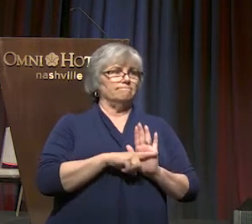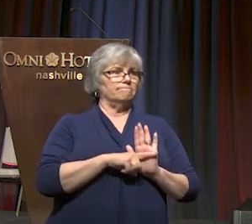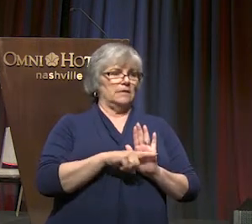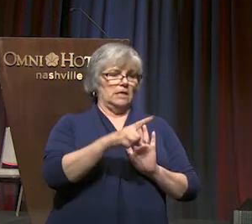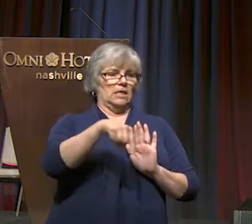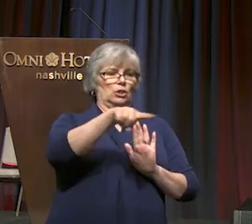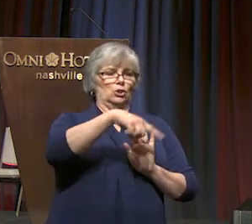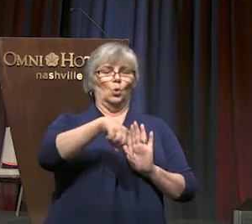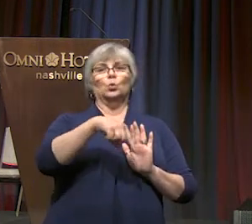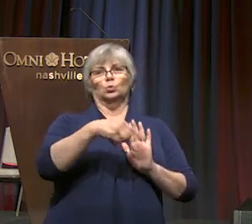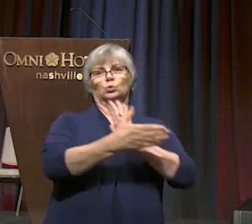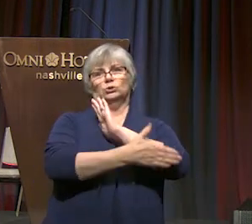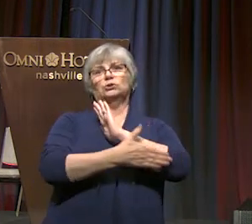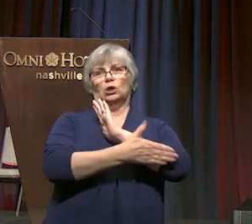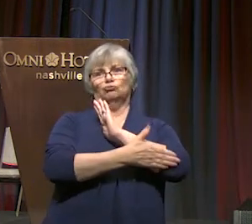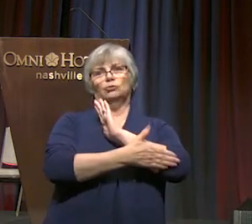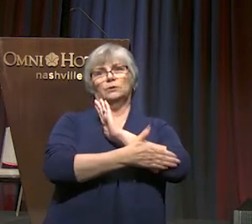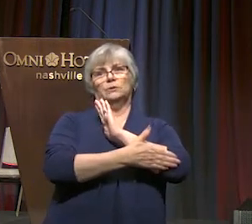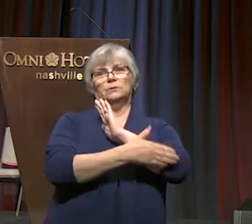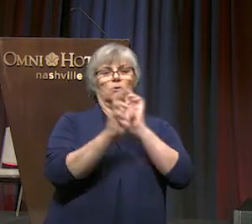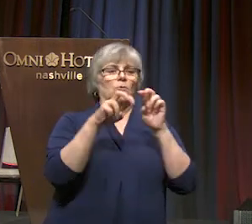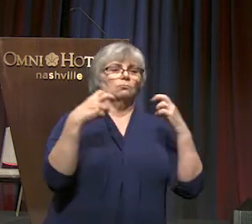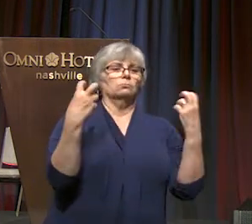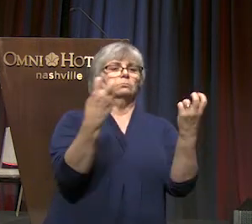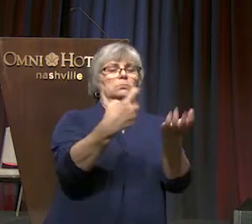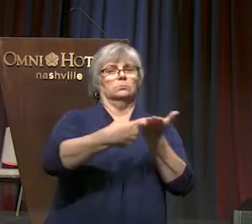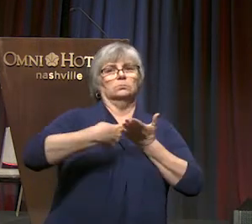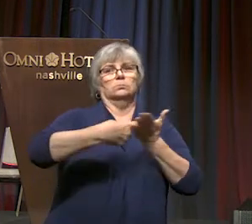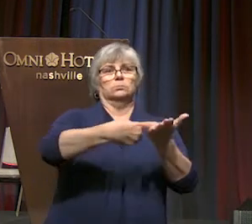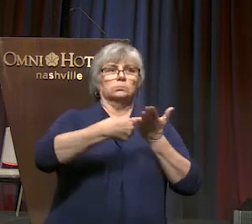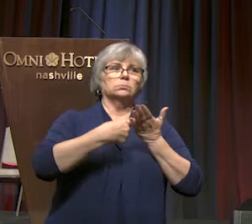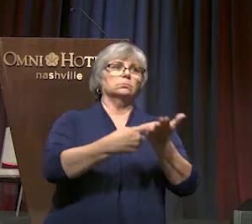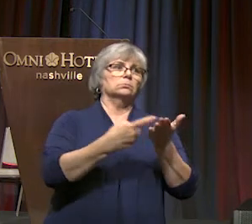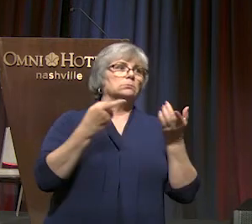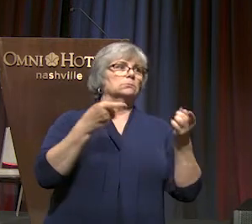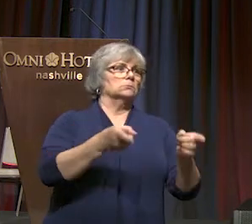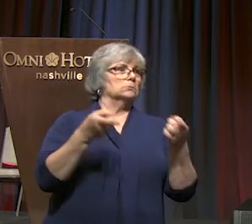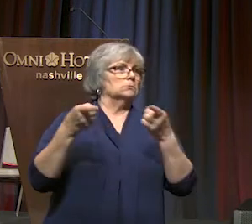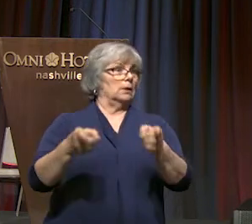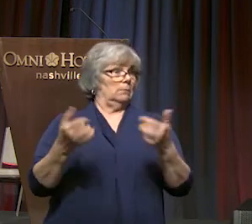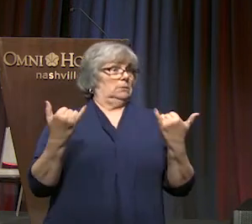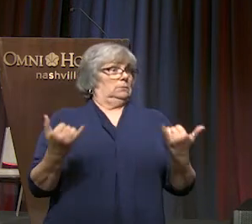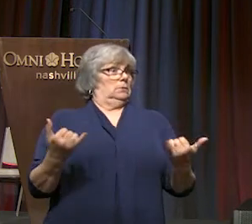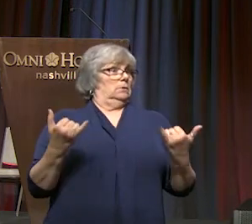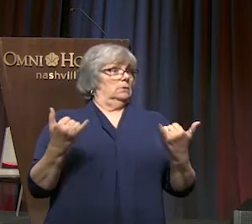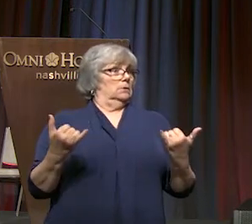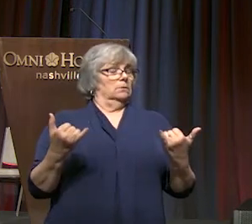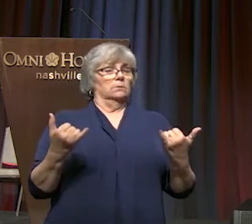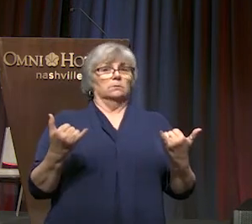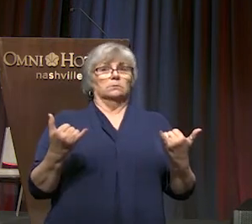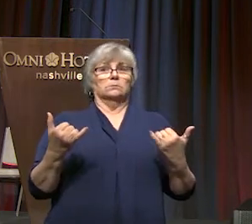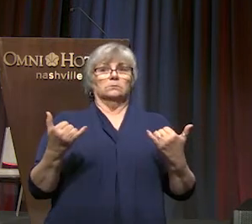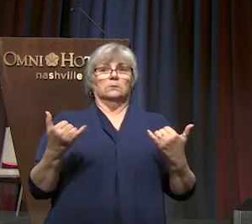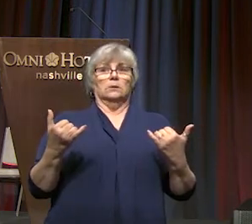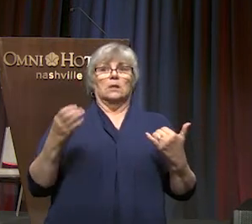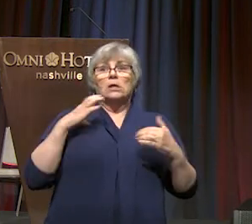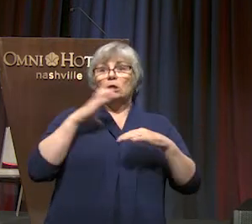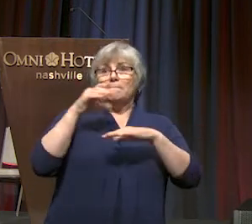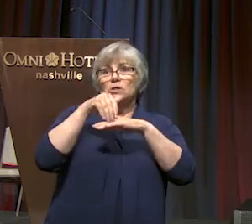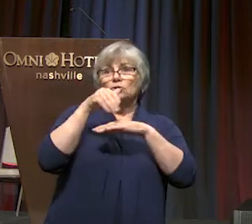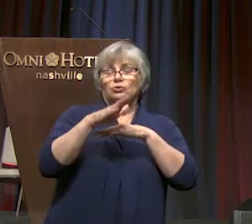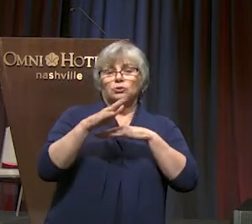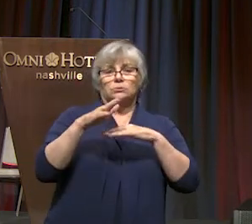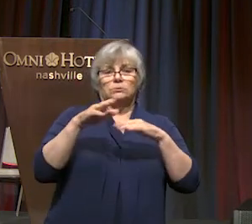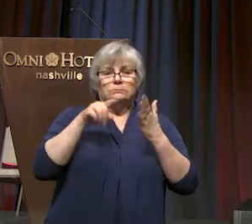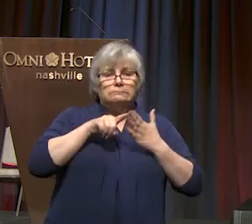countries. Roundtable conversations are taking place right now. Commissions have been set up to look